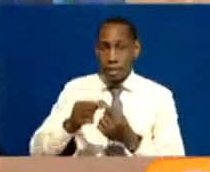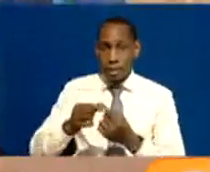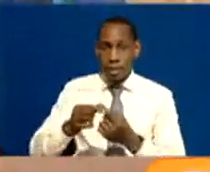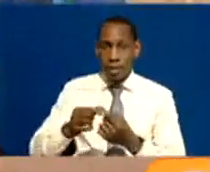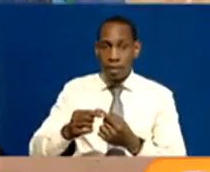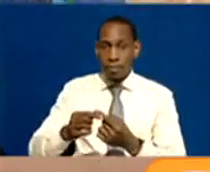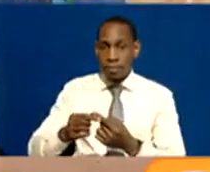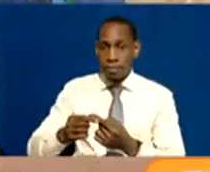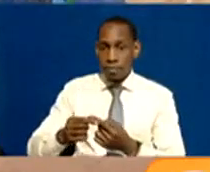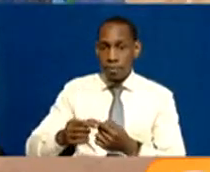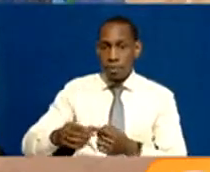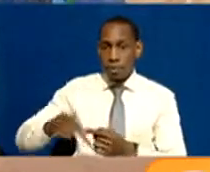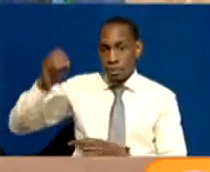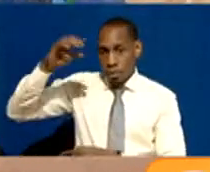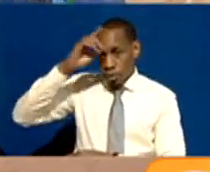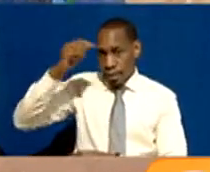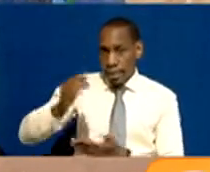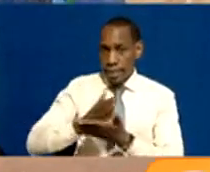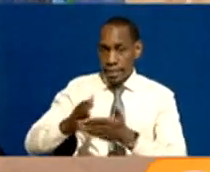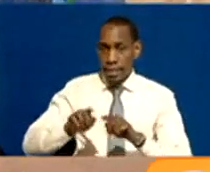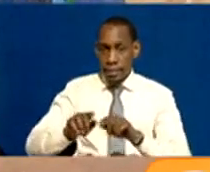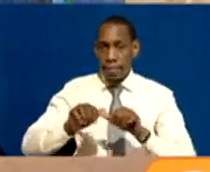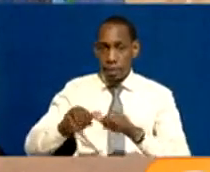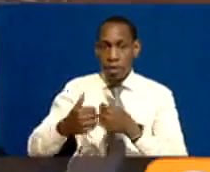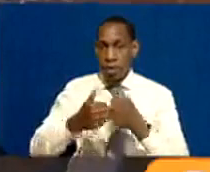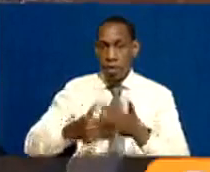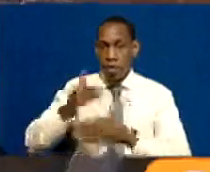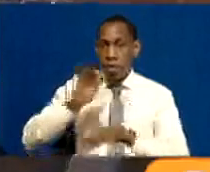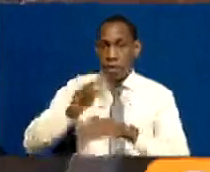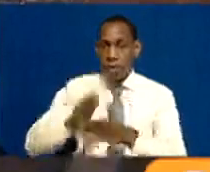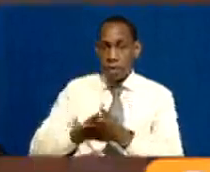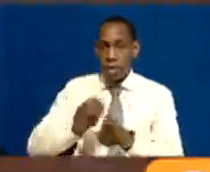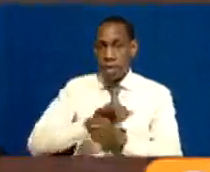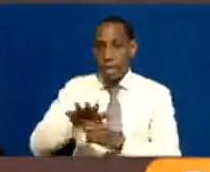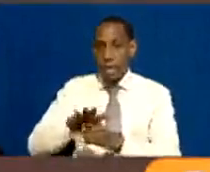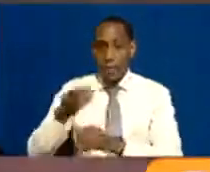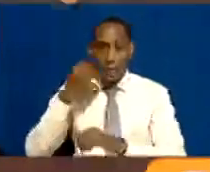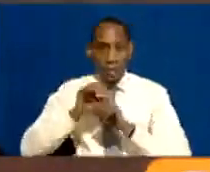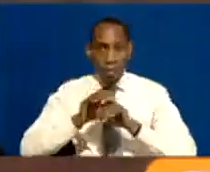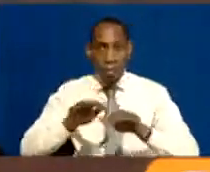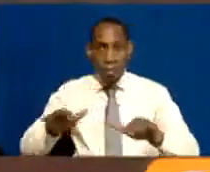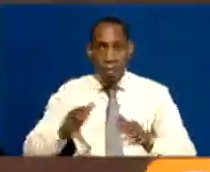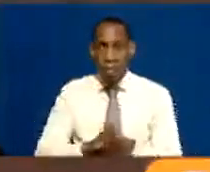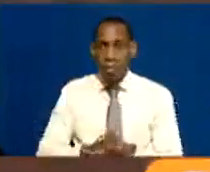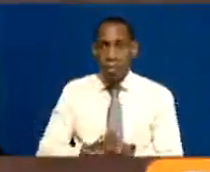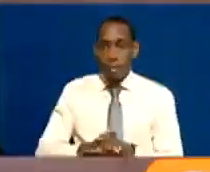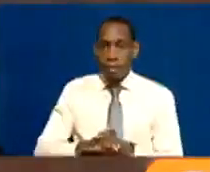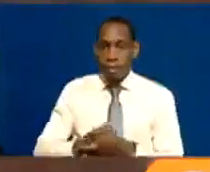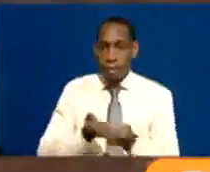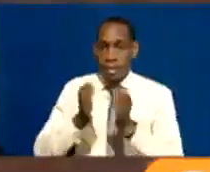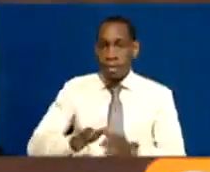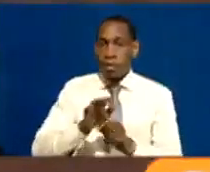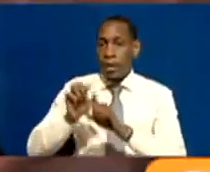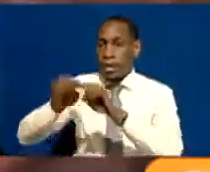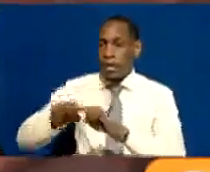in the Jua Kali sector, which is still struggling to recover from the effects of the COVID-19 pandemic. A lot of them rely